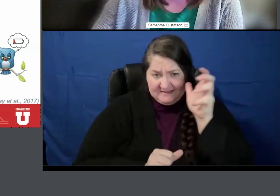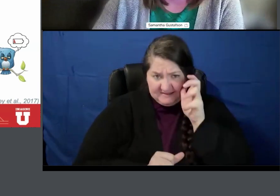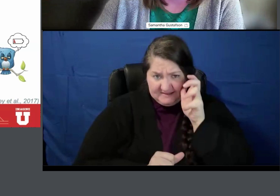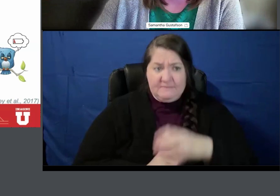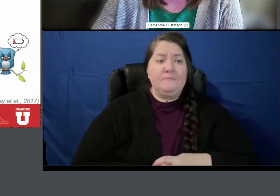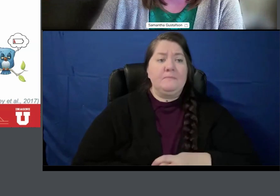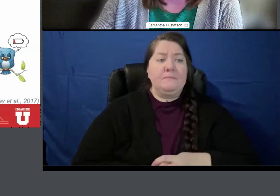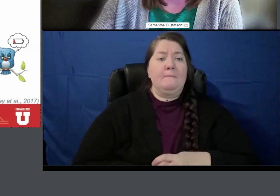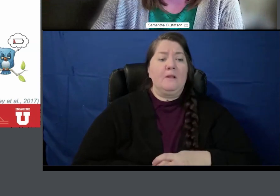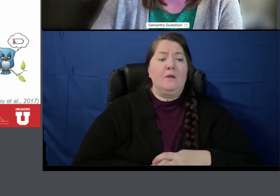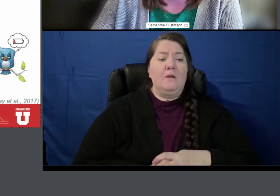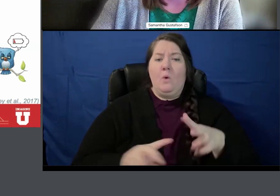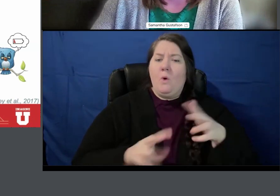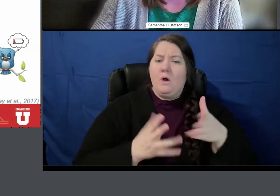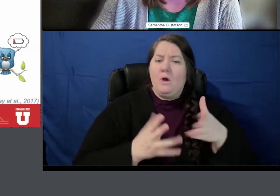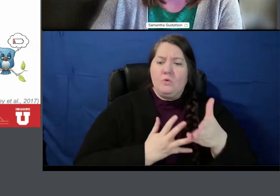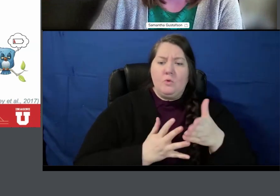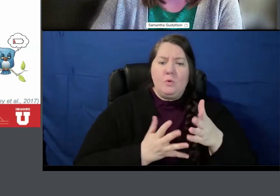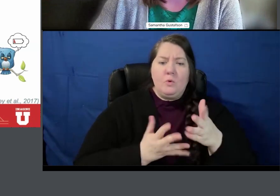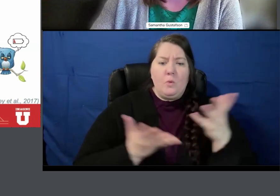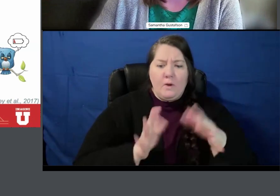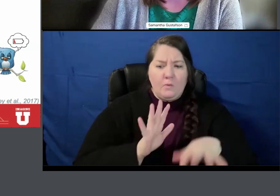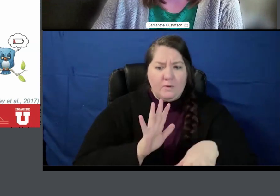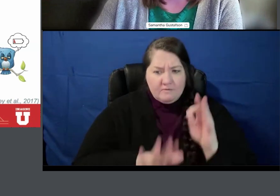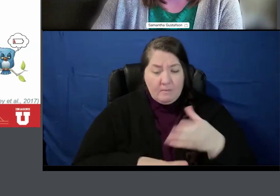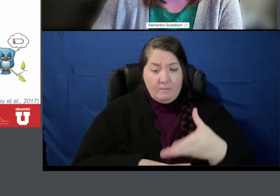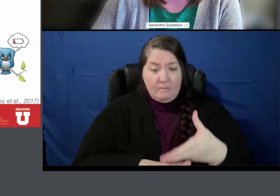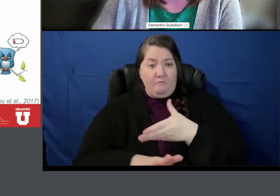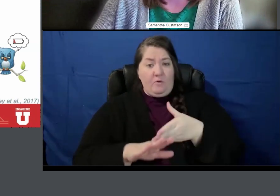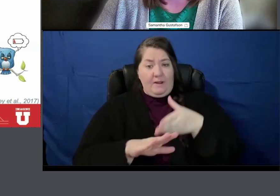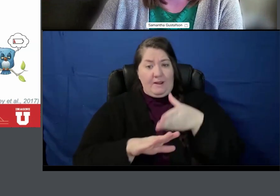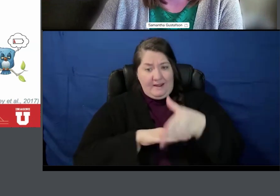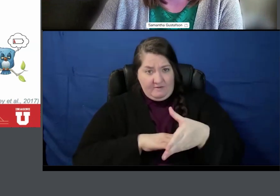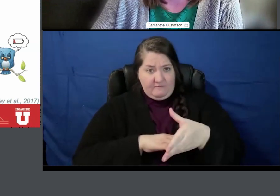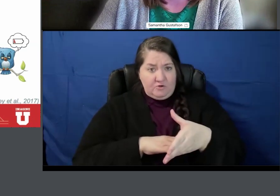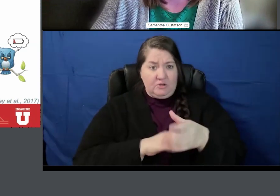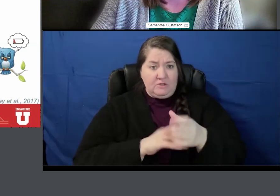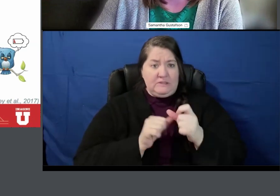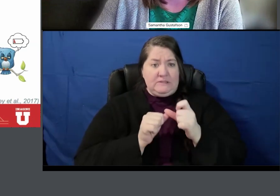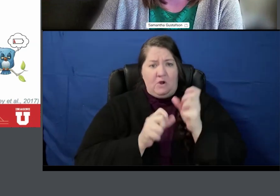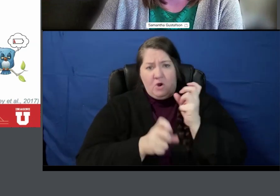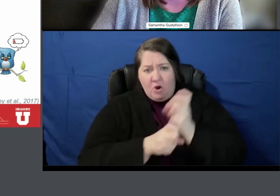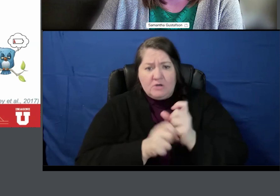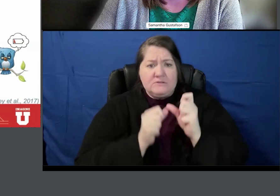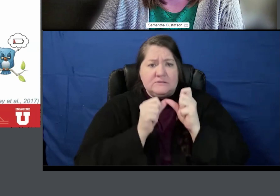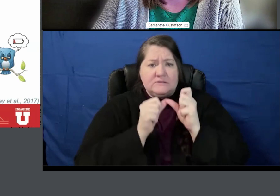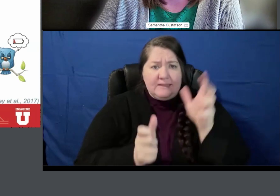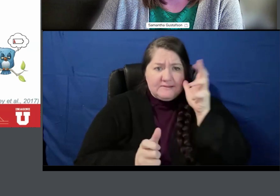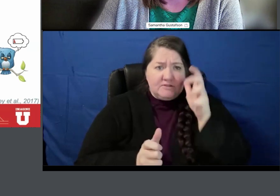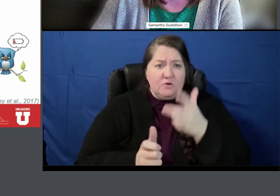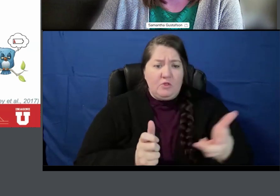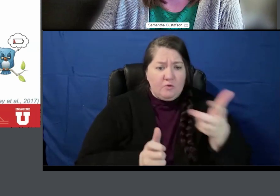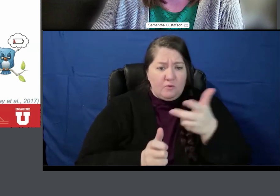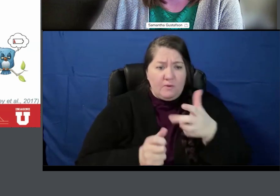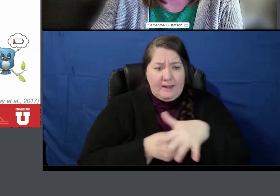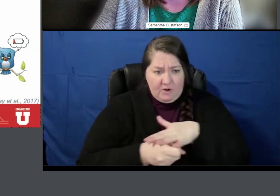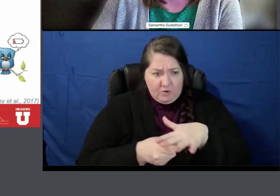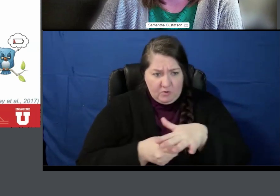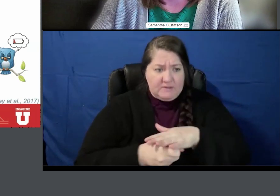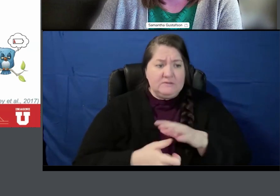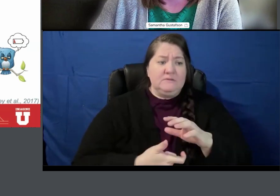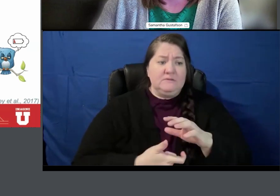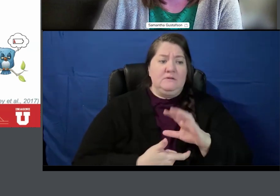walk through what we found before and after the difficult sustained listening in these 3 areas: cognitive processing,